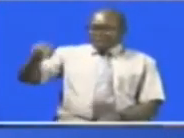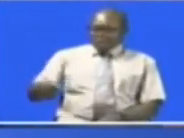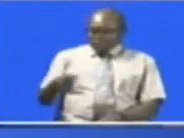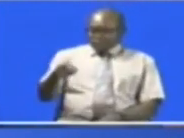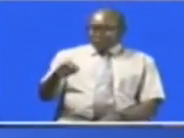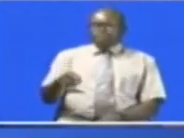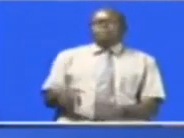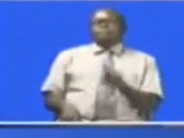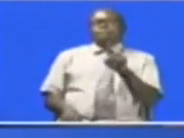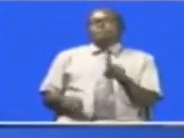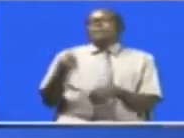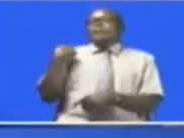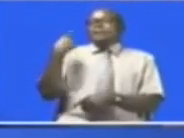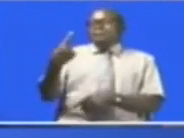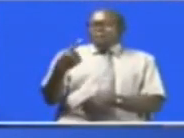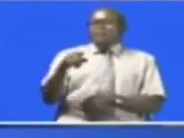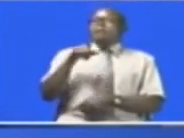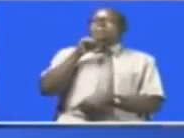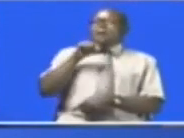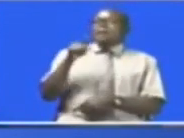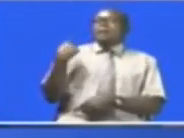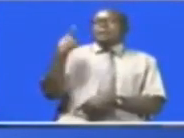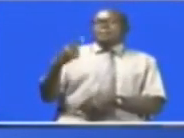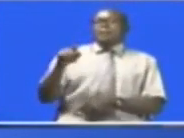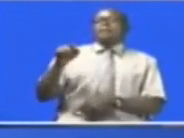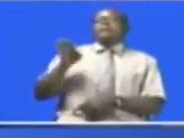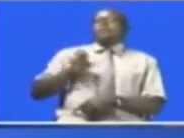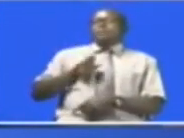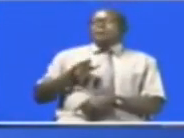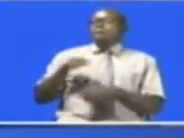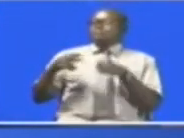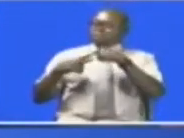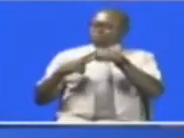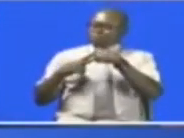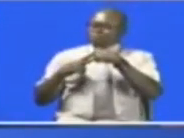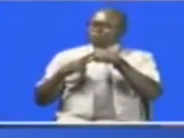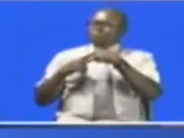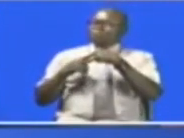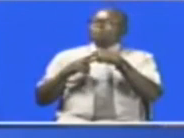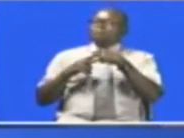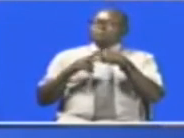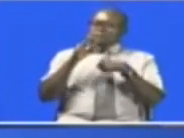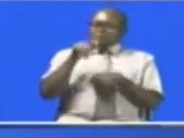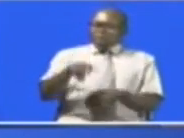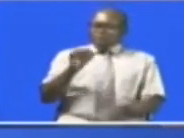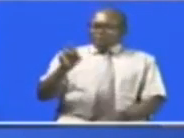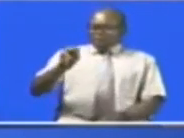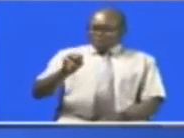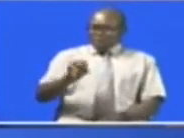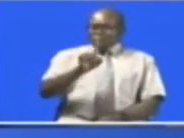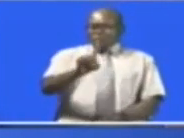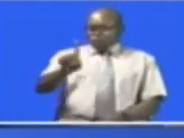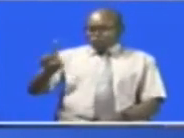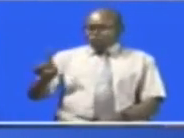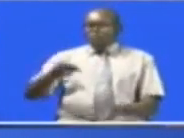18,030,000. Number one female and male is going home with 7 million, which is 3.5 million, but the